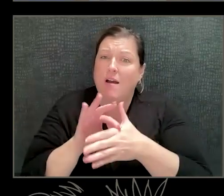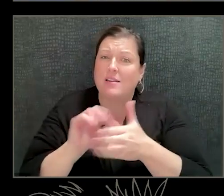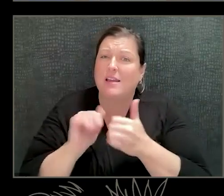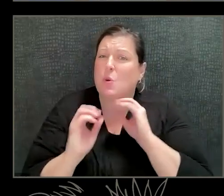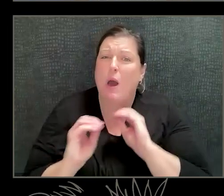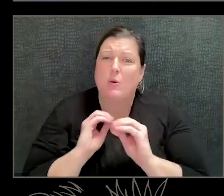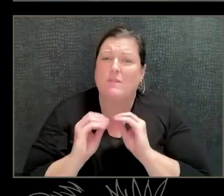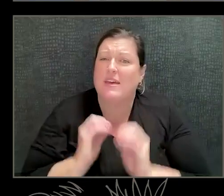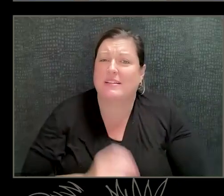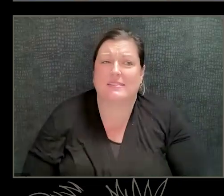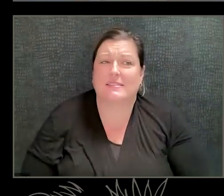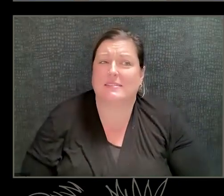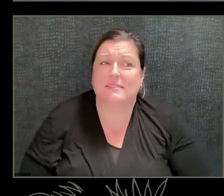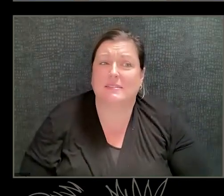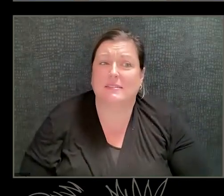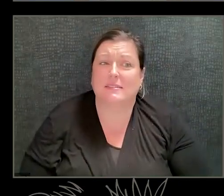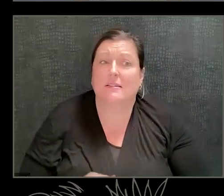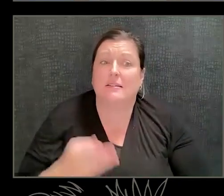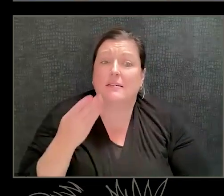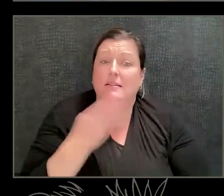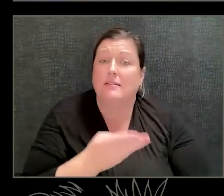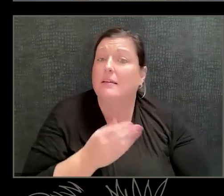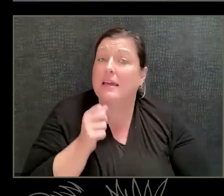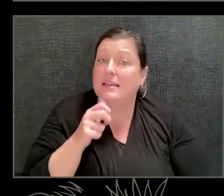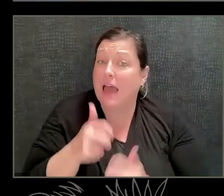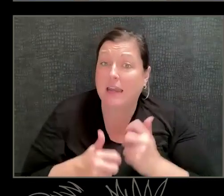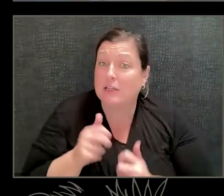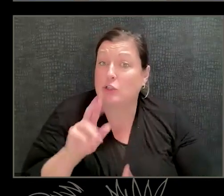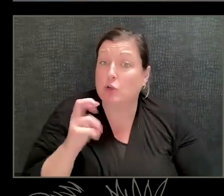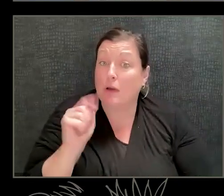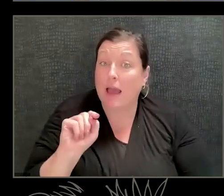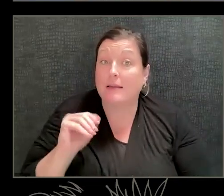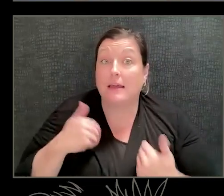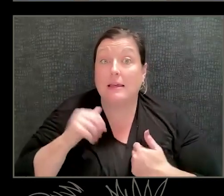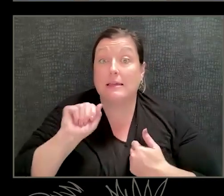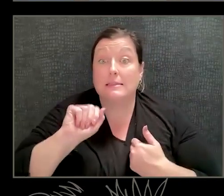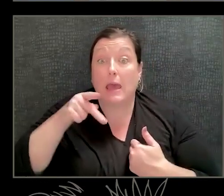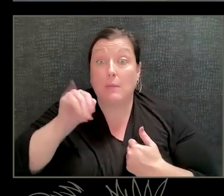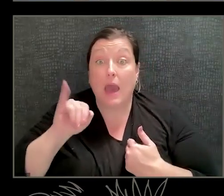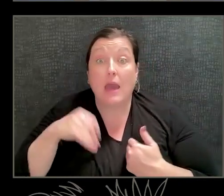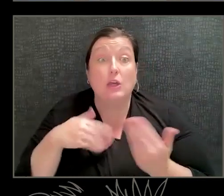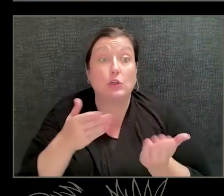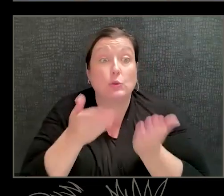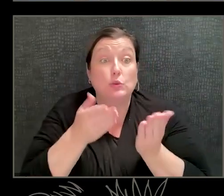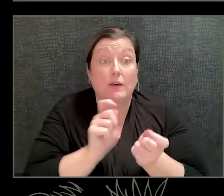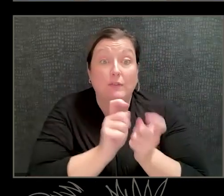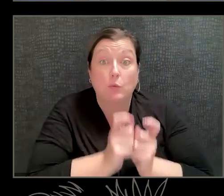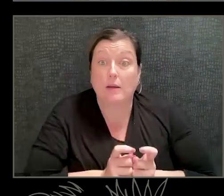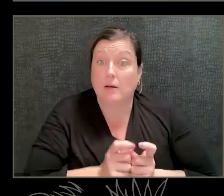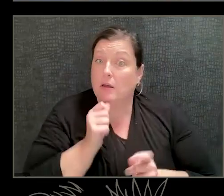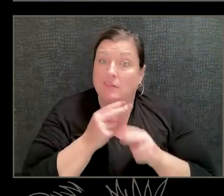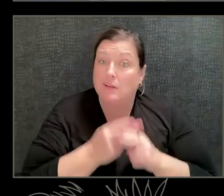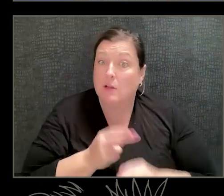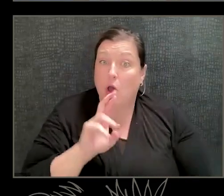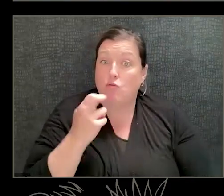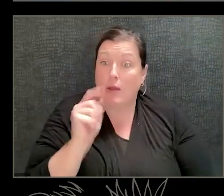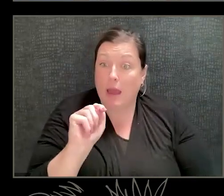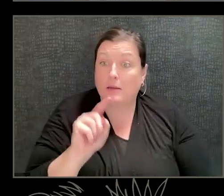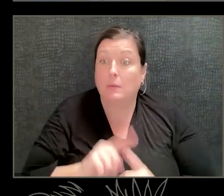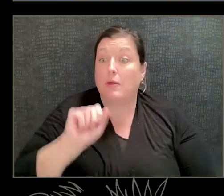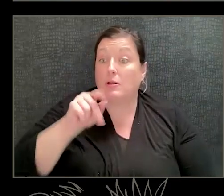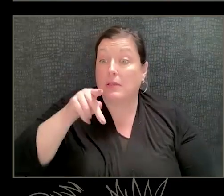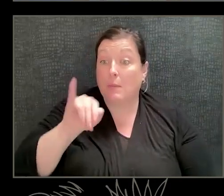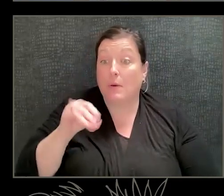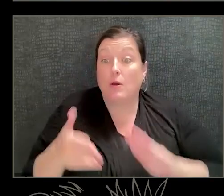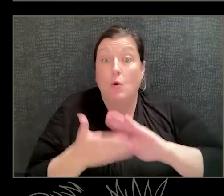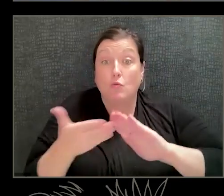this? So you might be saying, well, this is a non-issue because React has APIs to server render. It's not really called React.stringify, but there are APIs that